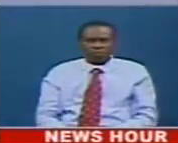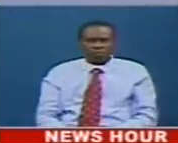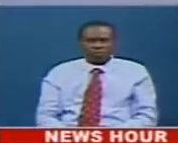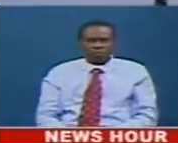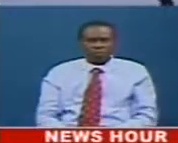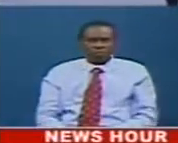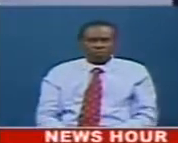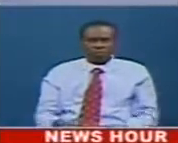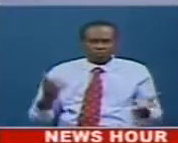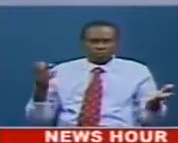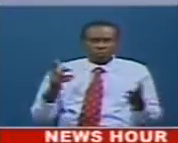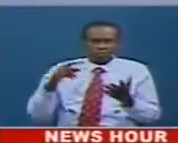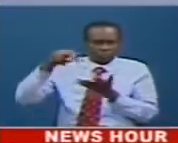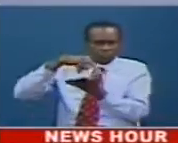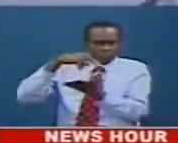dance.